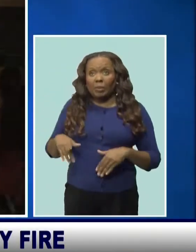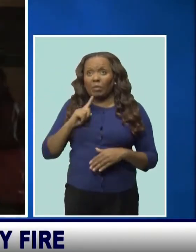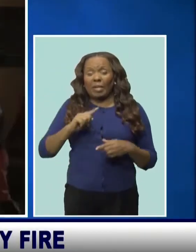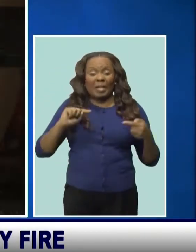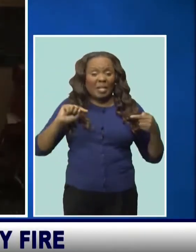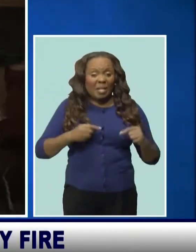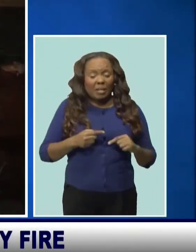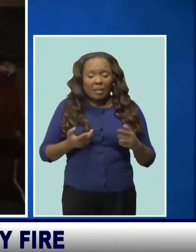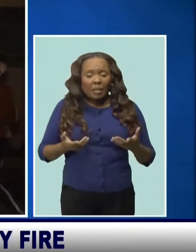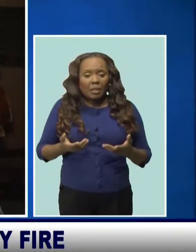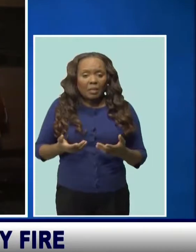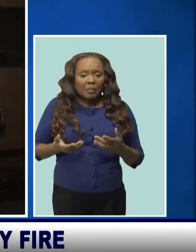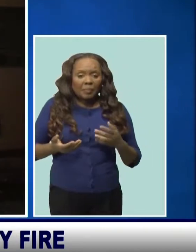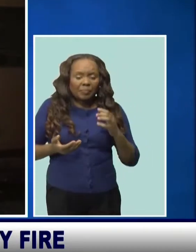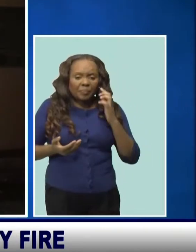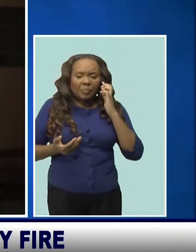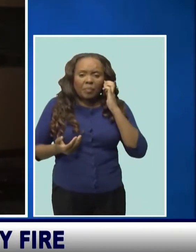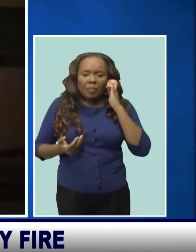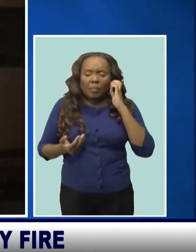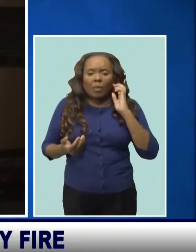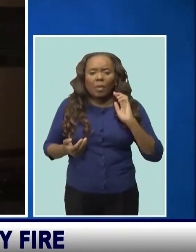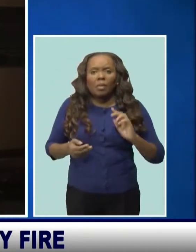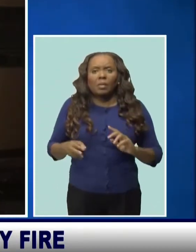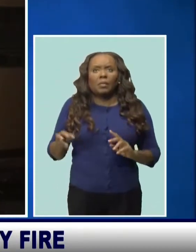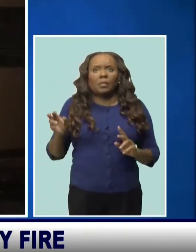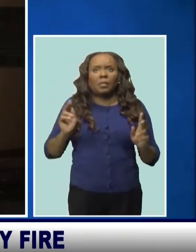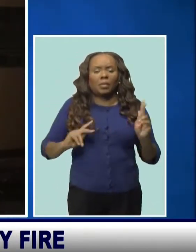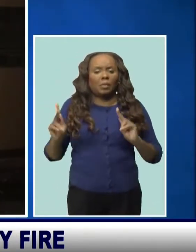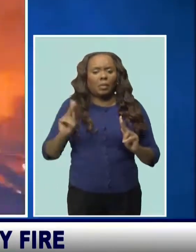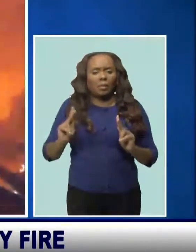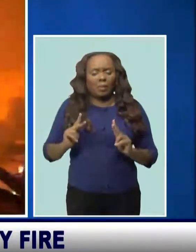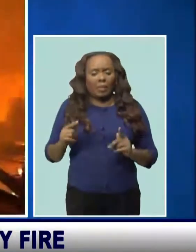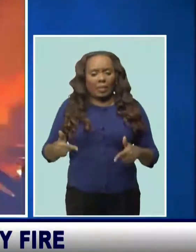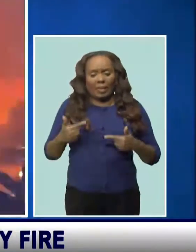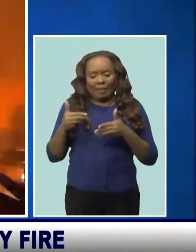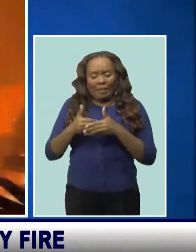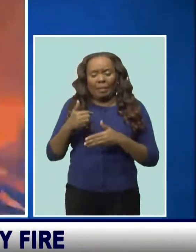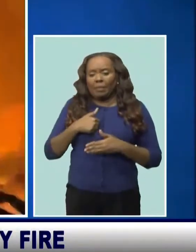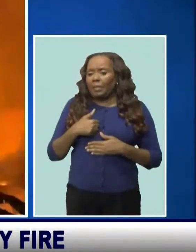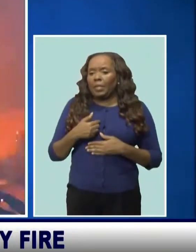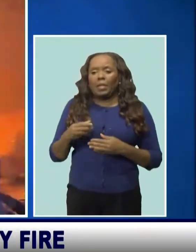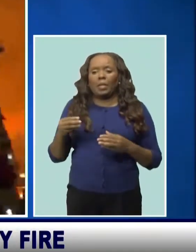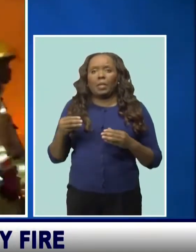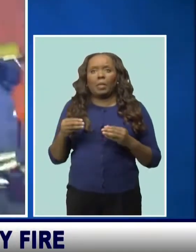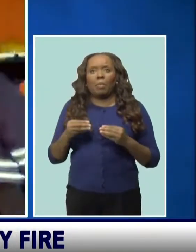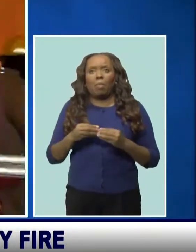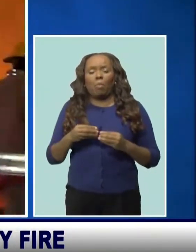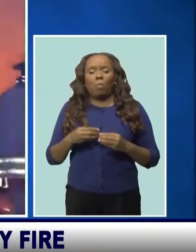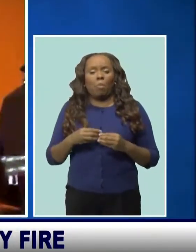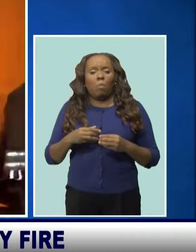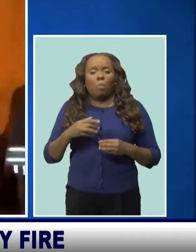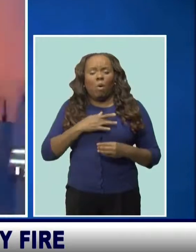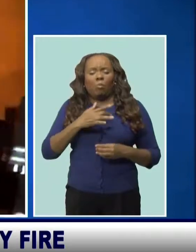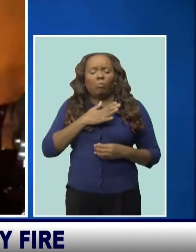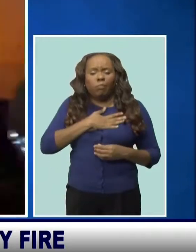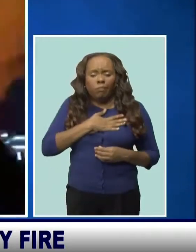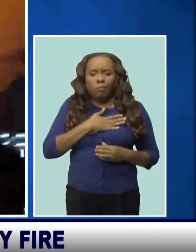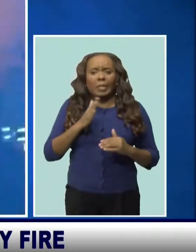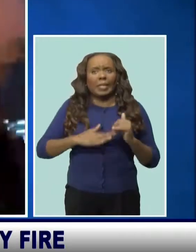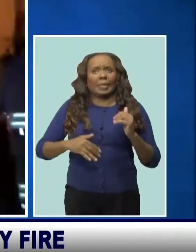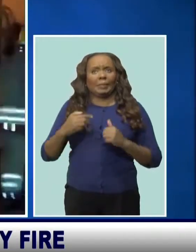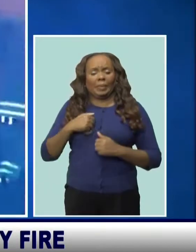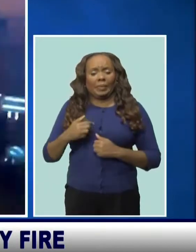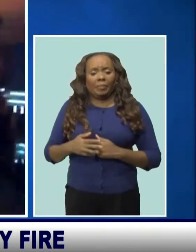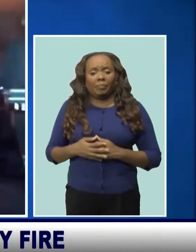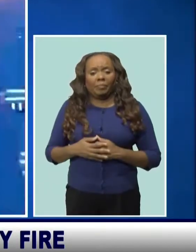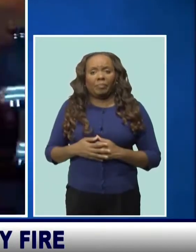I mean, the neighbors was more affected than me. Acting Fire Chief Henderson Patrick has expressed sadness